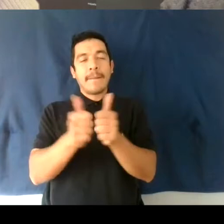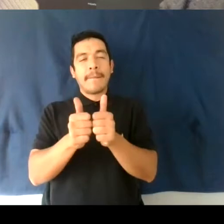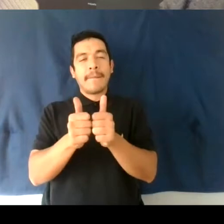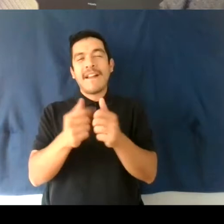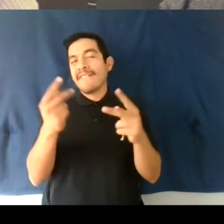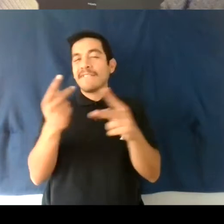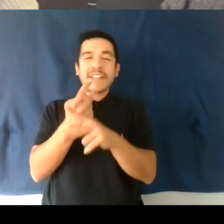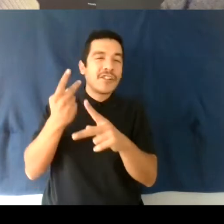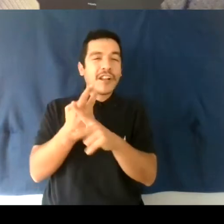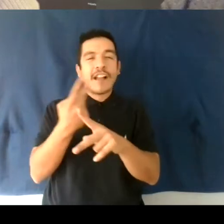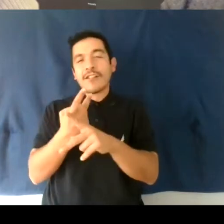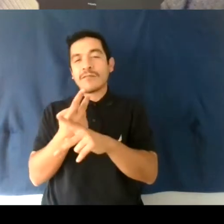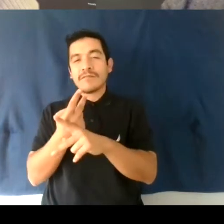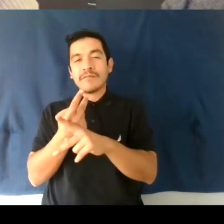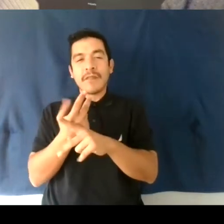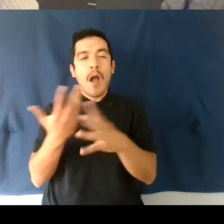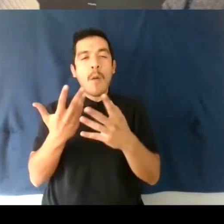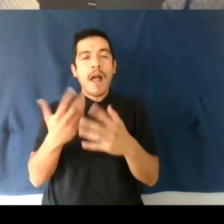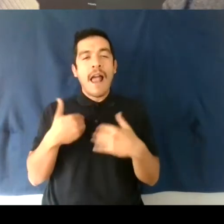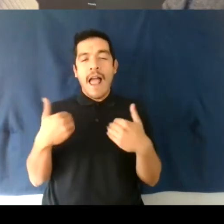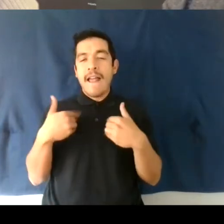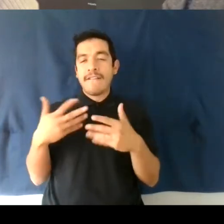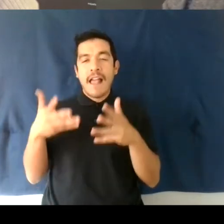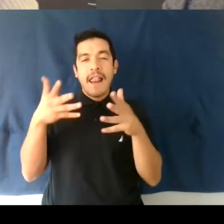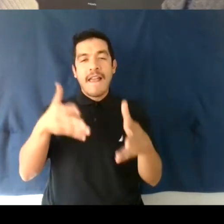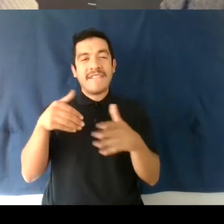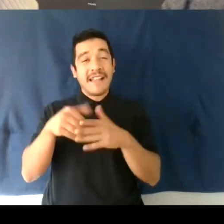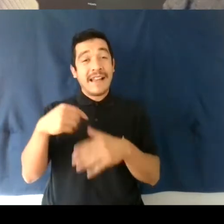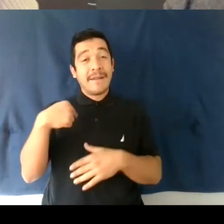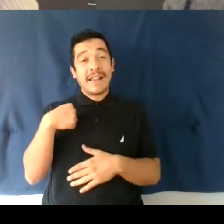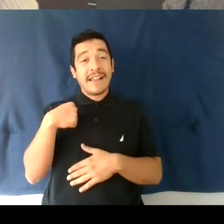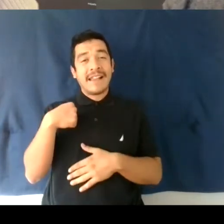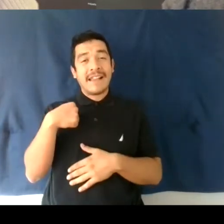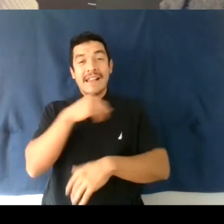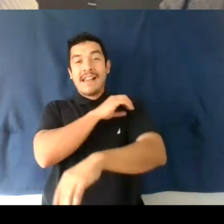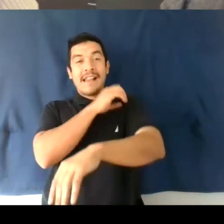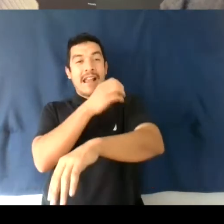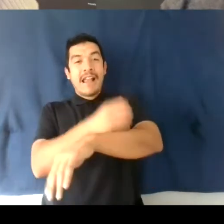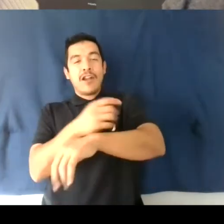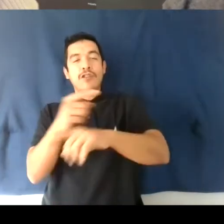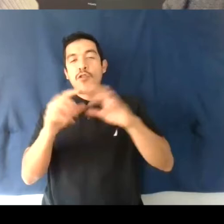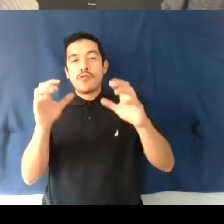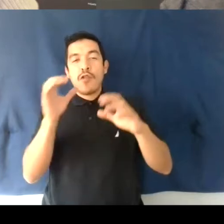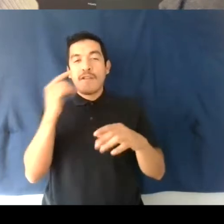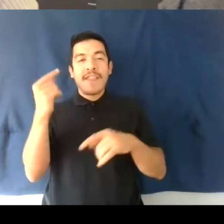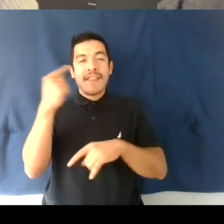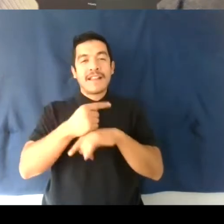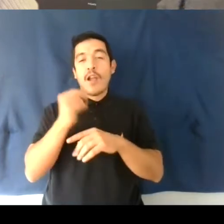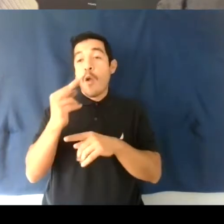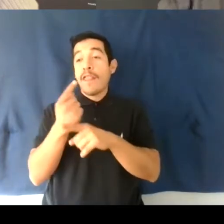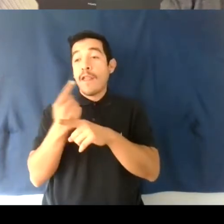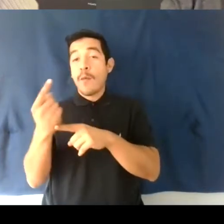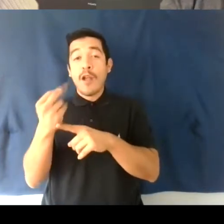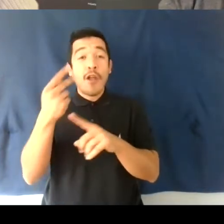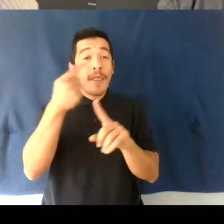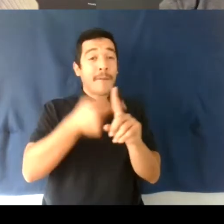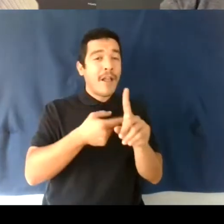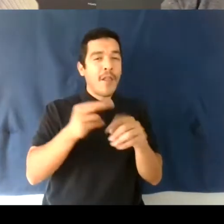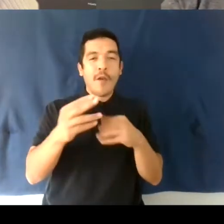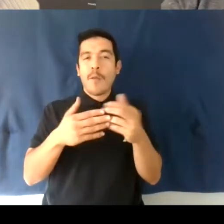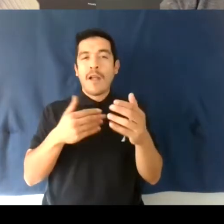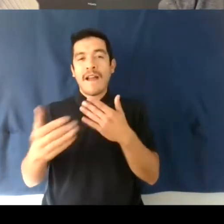figuring out like what do I have left in me to do for the day or the week or the month or whatever.